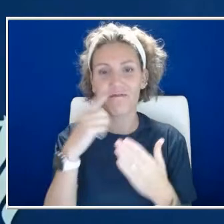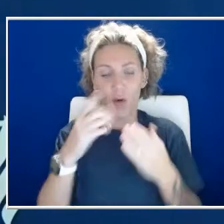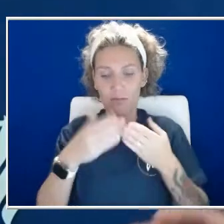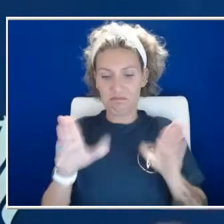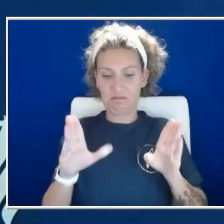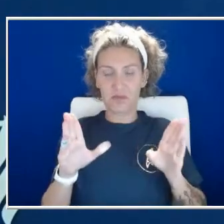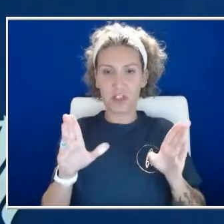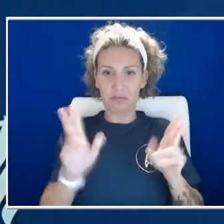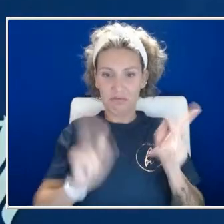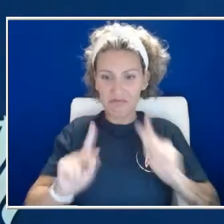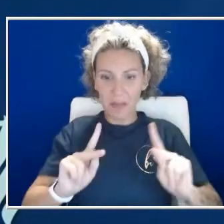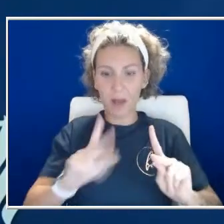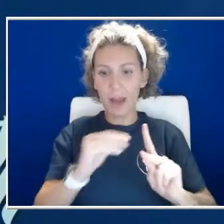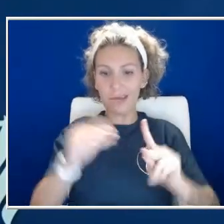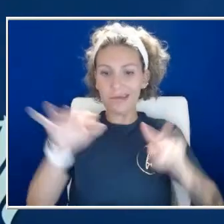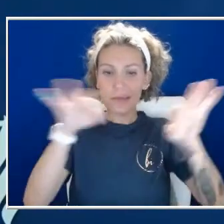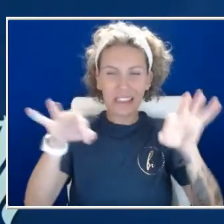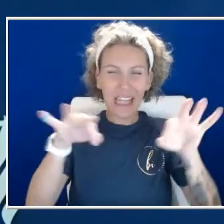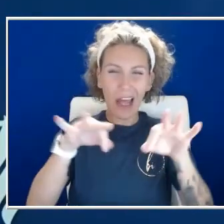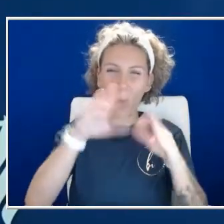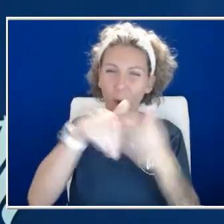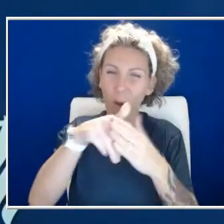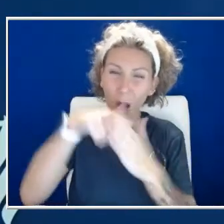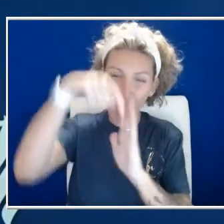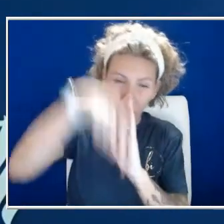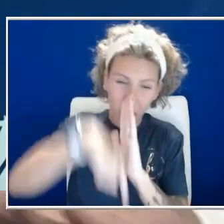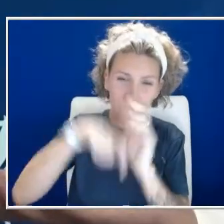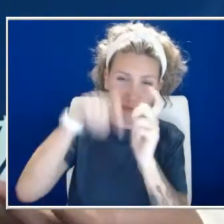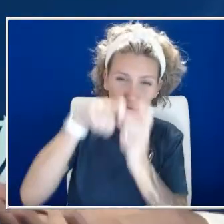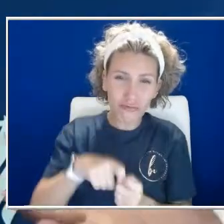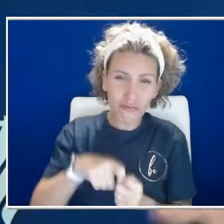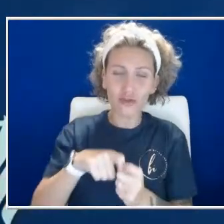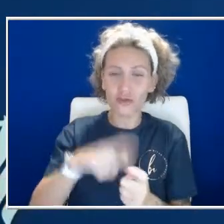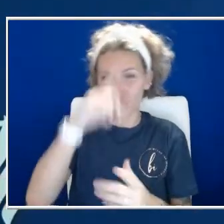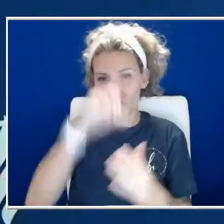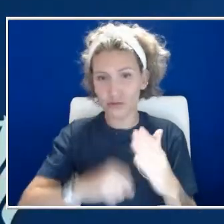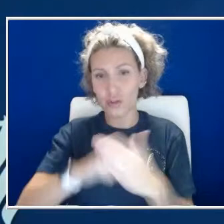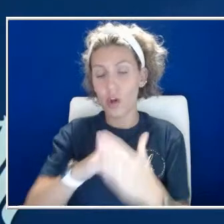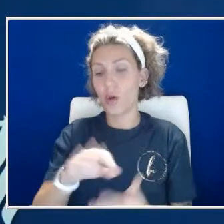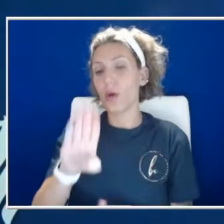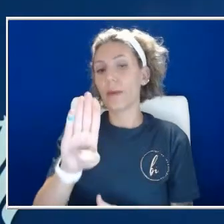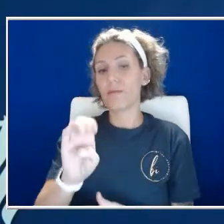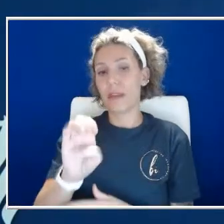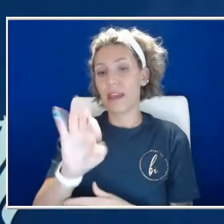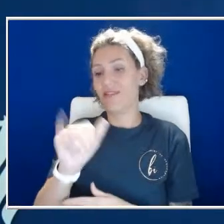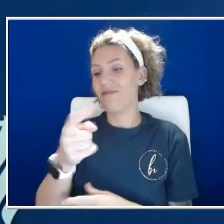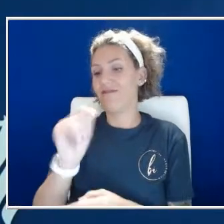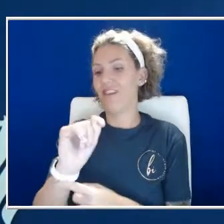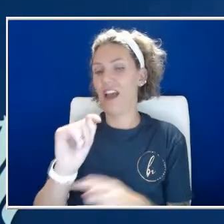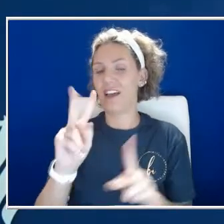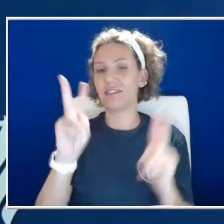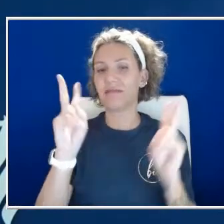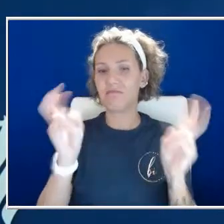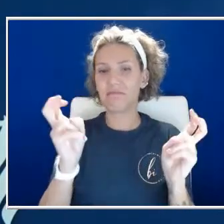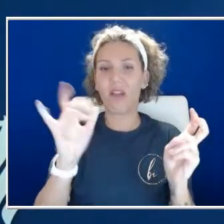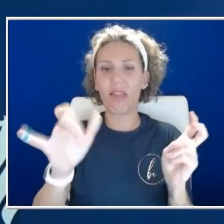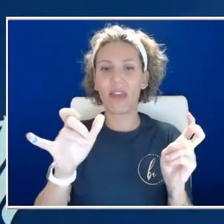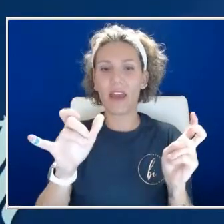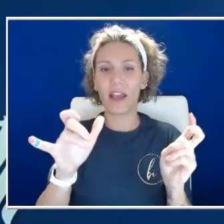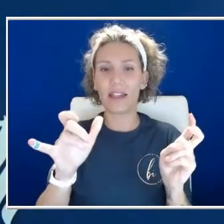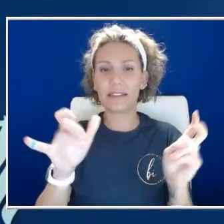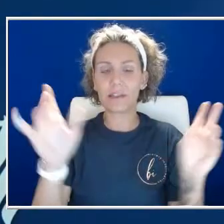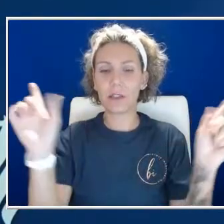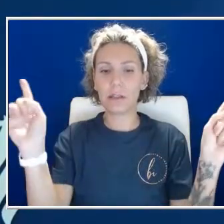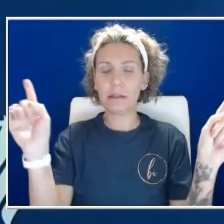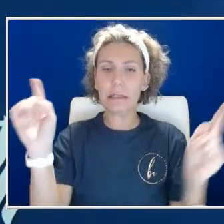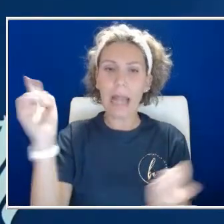every variety of strokes. So yes, the Be Fast that you have on your magnet is very much narrowed to the most common life-changing stroke that if we